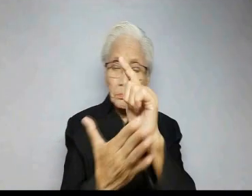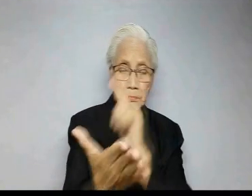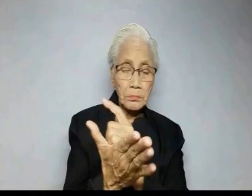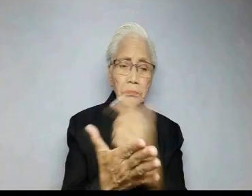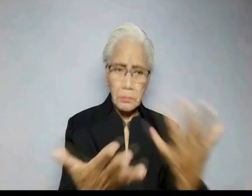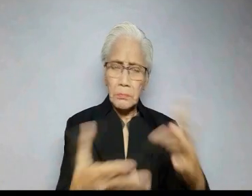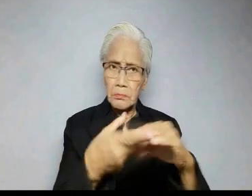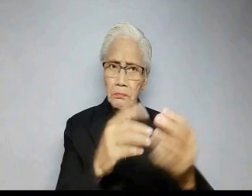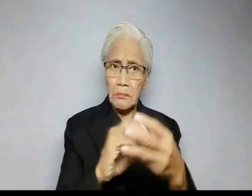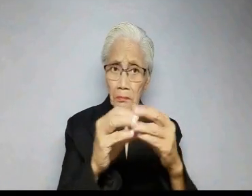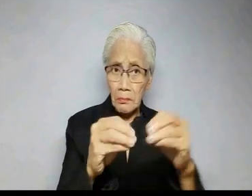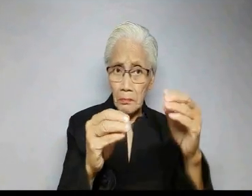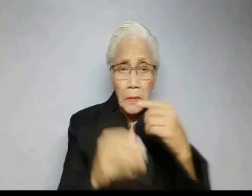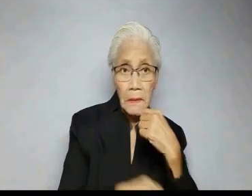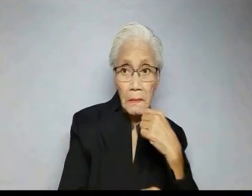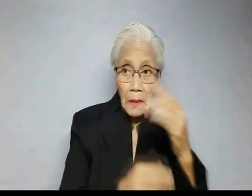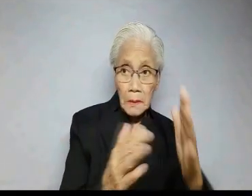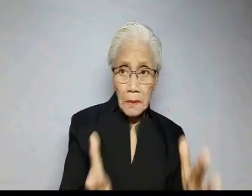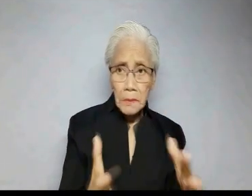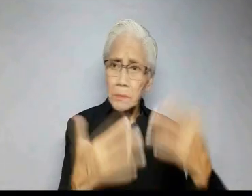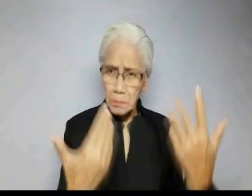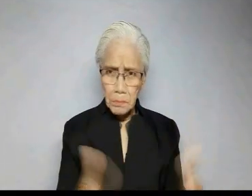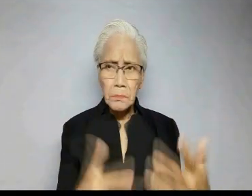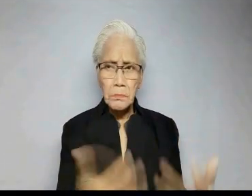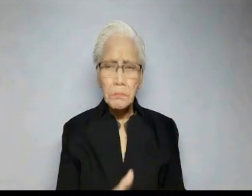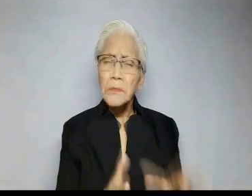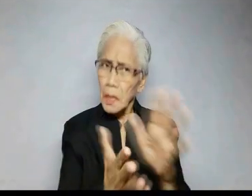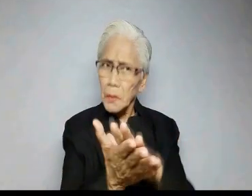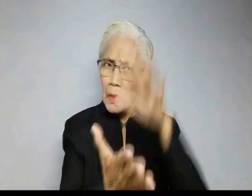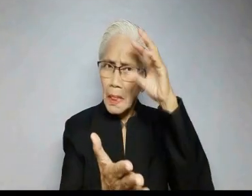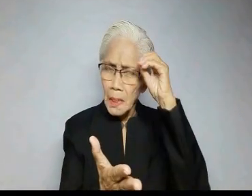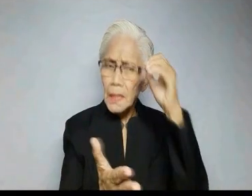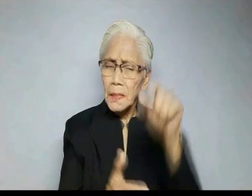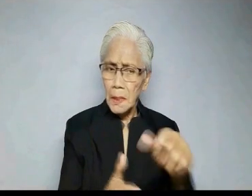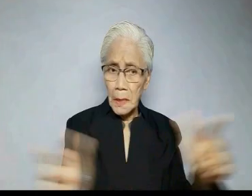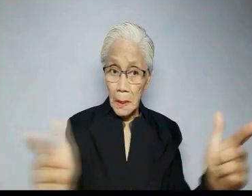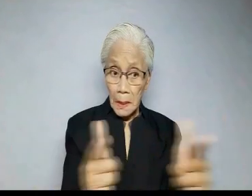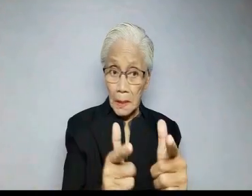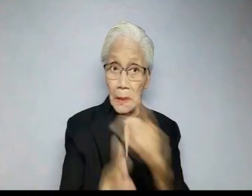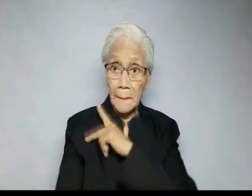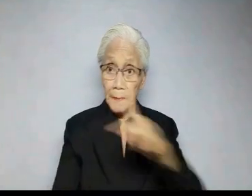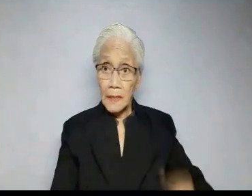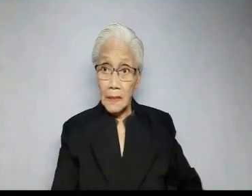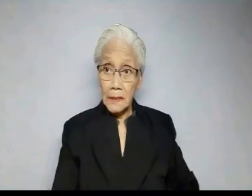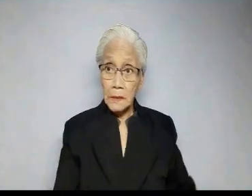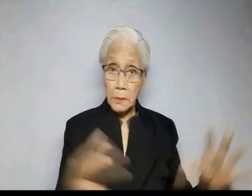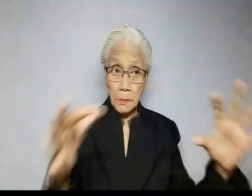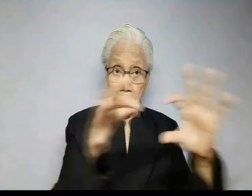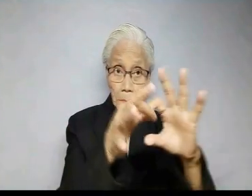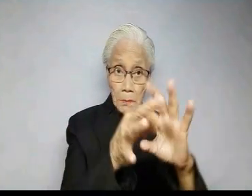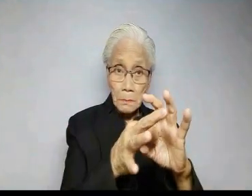narrator. As the story unfolds, we learn that the Little Prince is bound by his love for